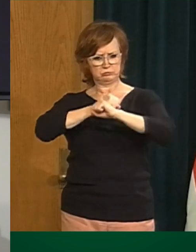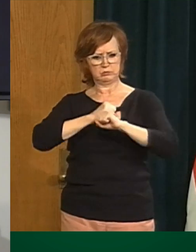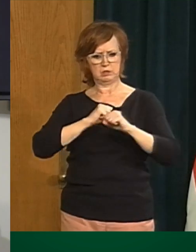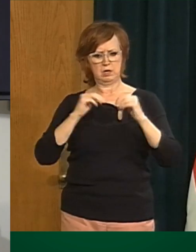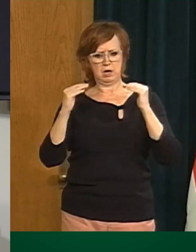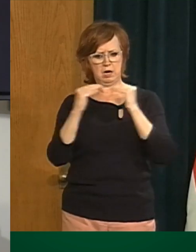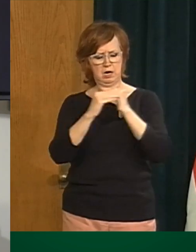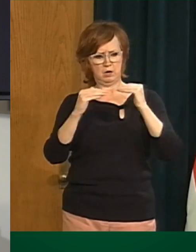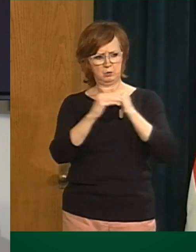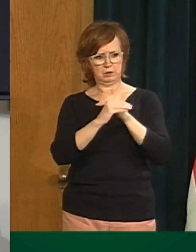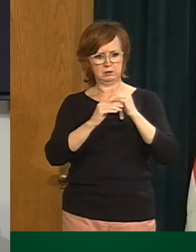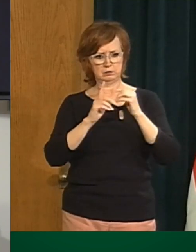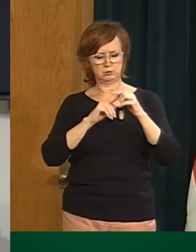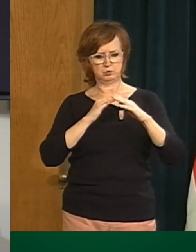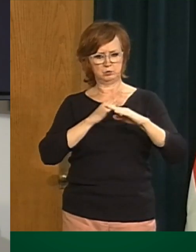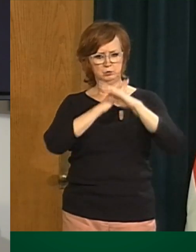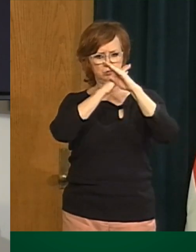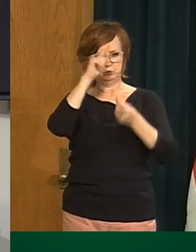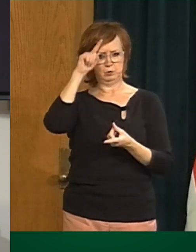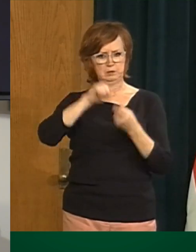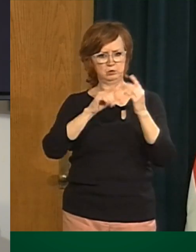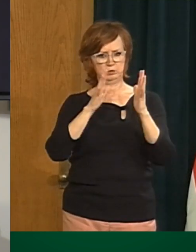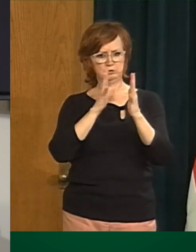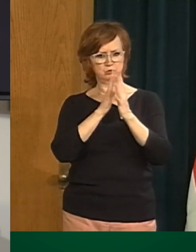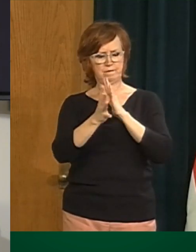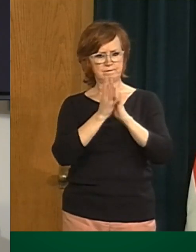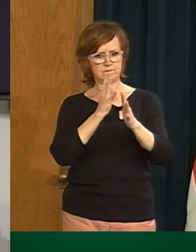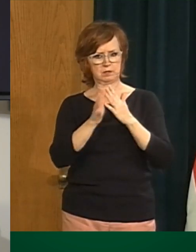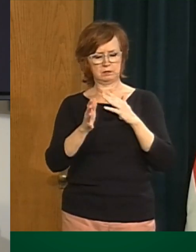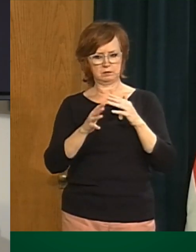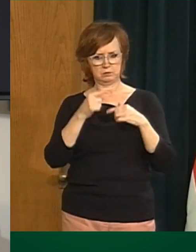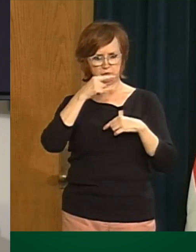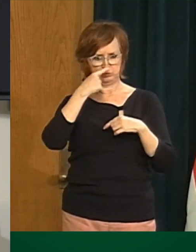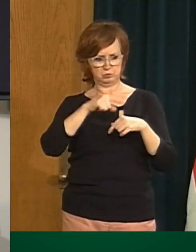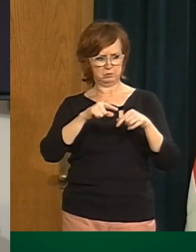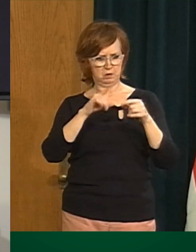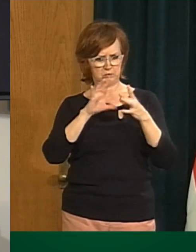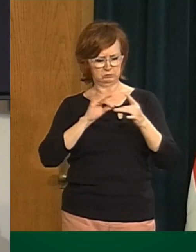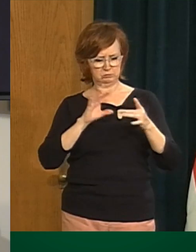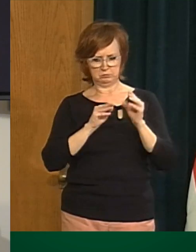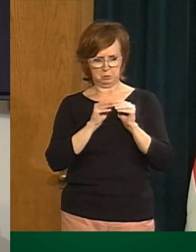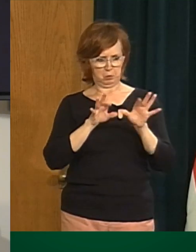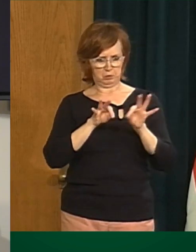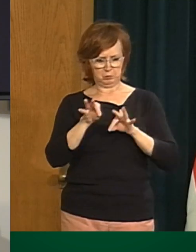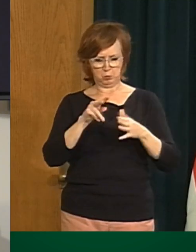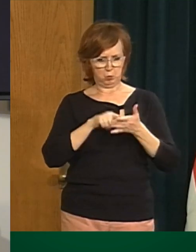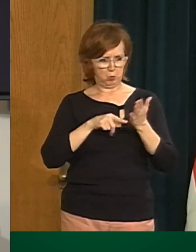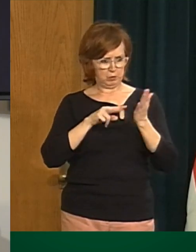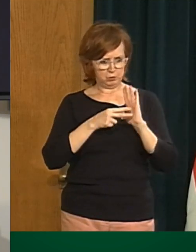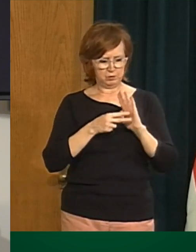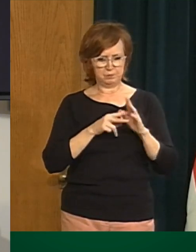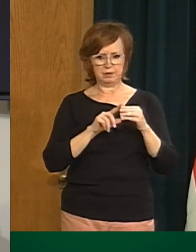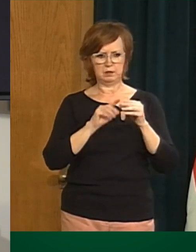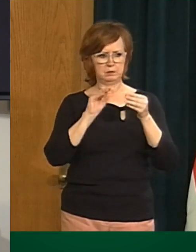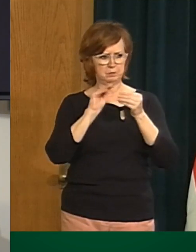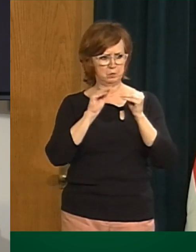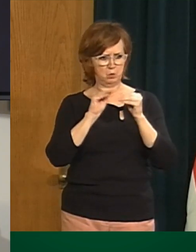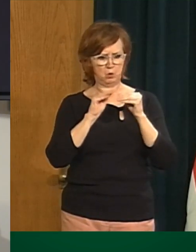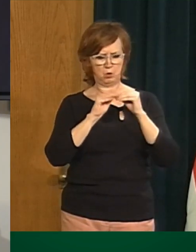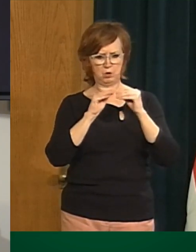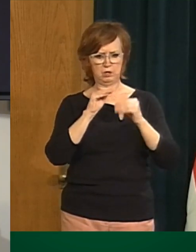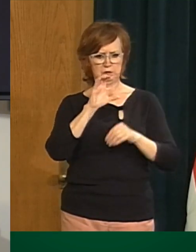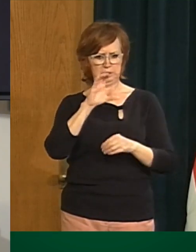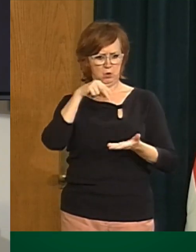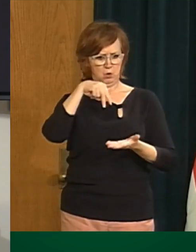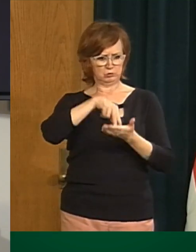expand a bit further on that? So are we going to see conservation officers on more roads? Are we going to see them in more places? Are they